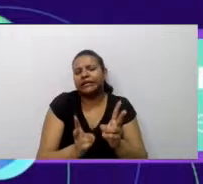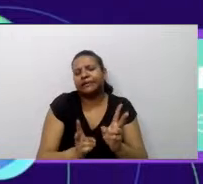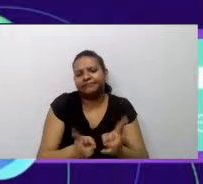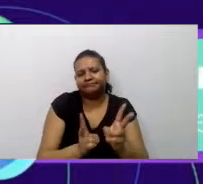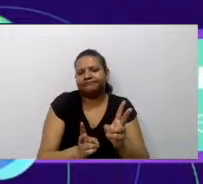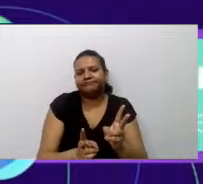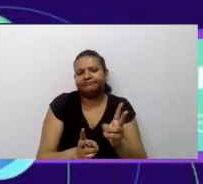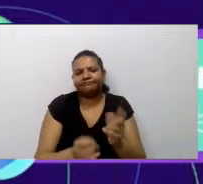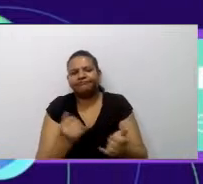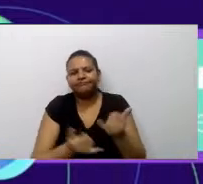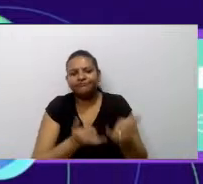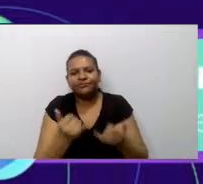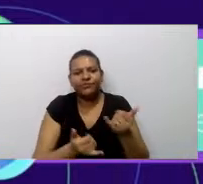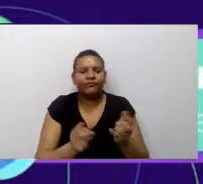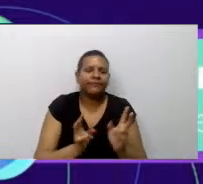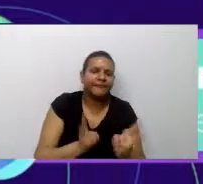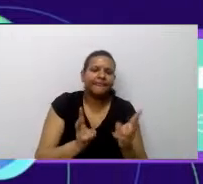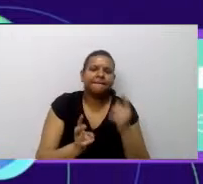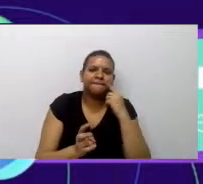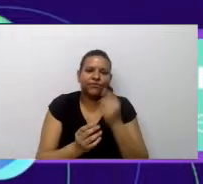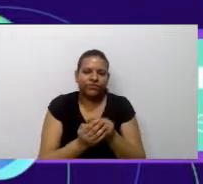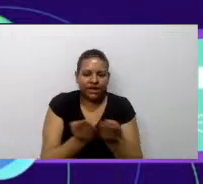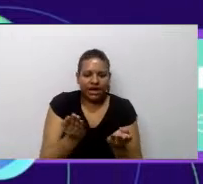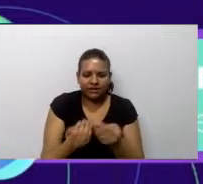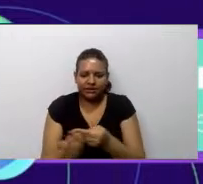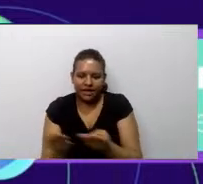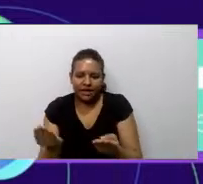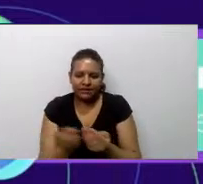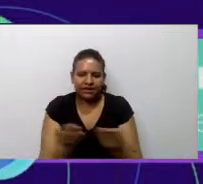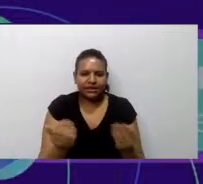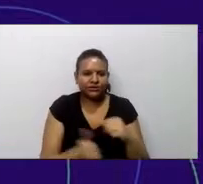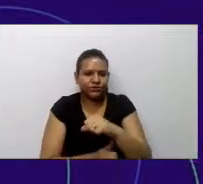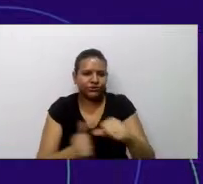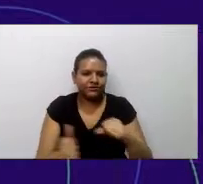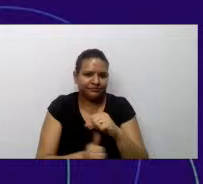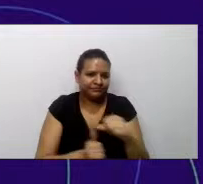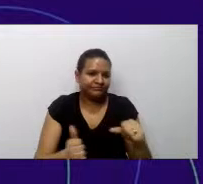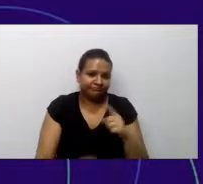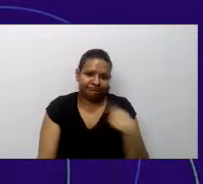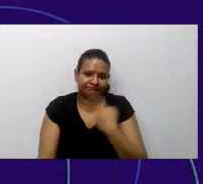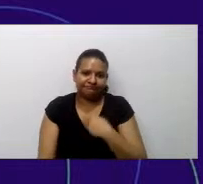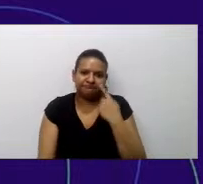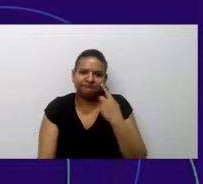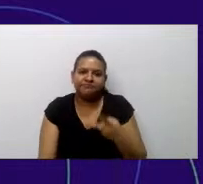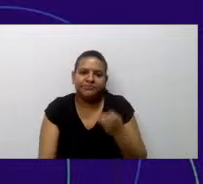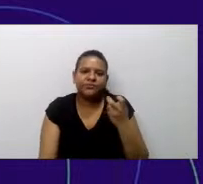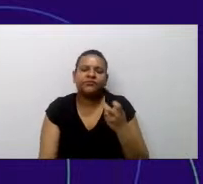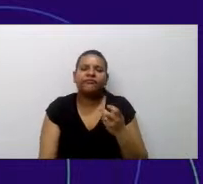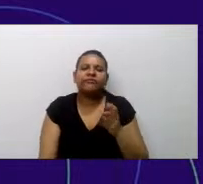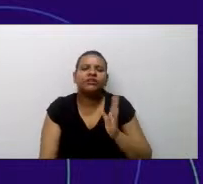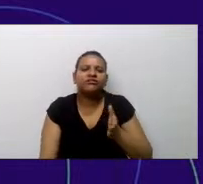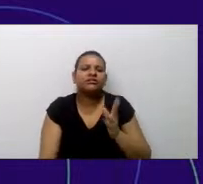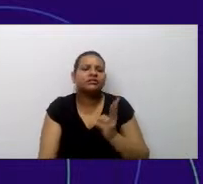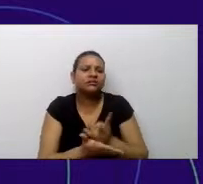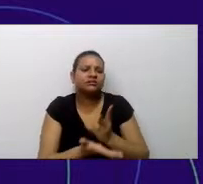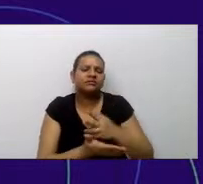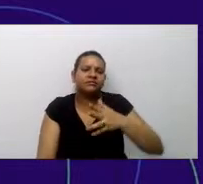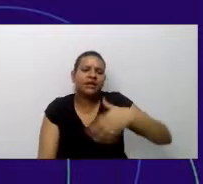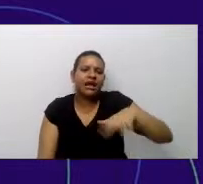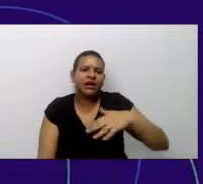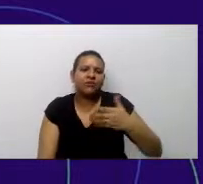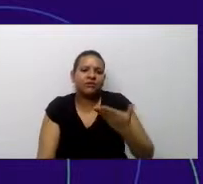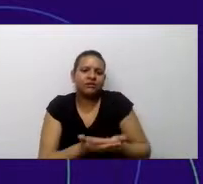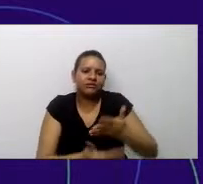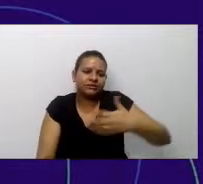always exchanging Pokemon cards. And then realized that they were half of their time in the classroom when we were not teaching, they